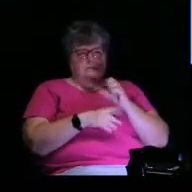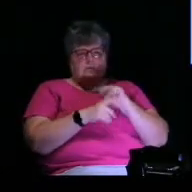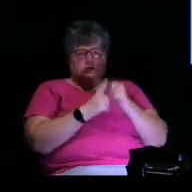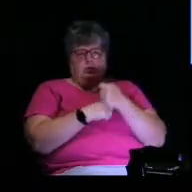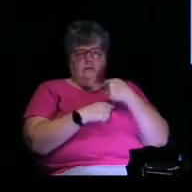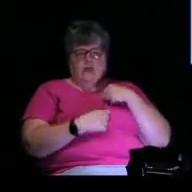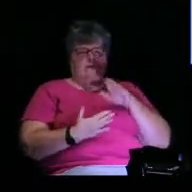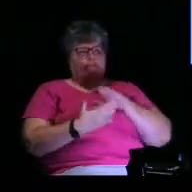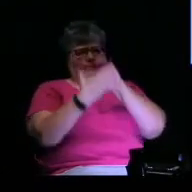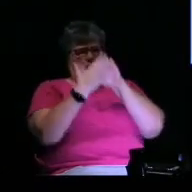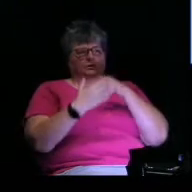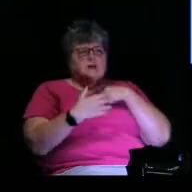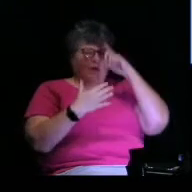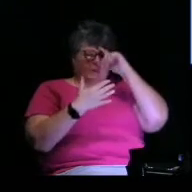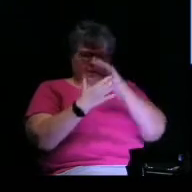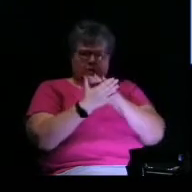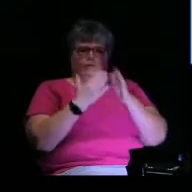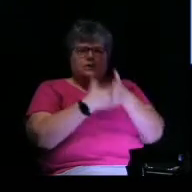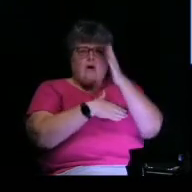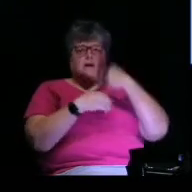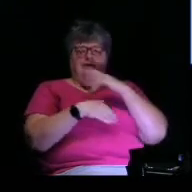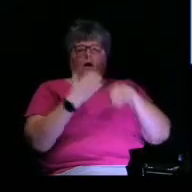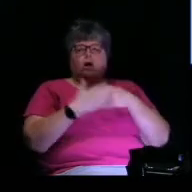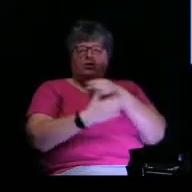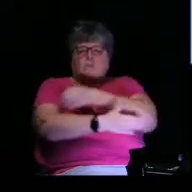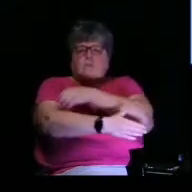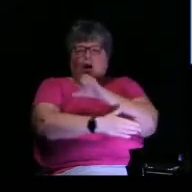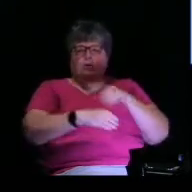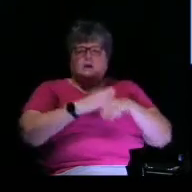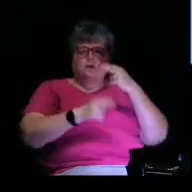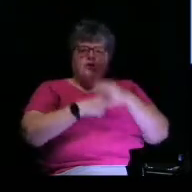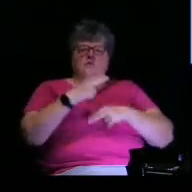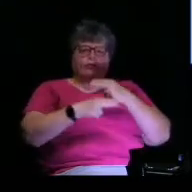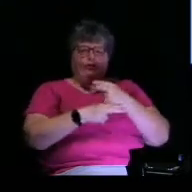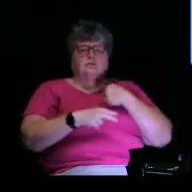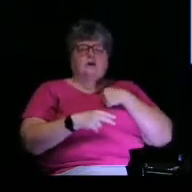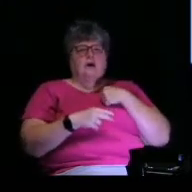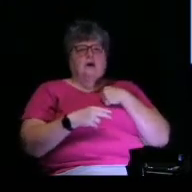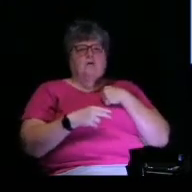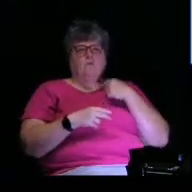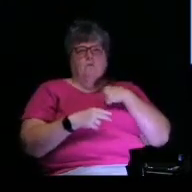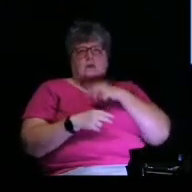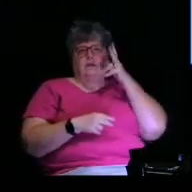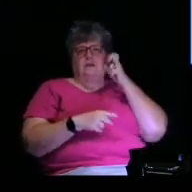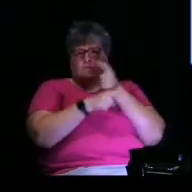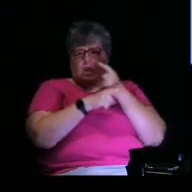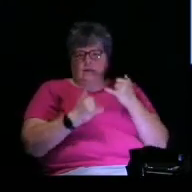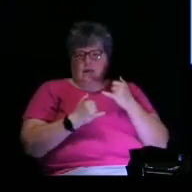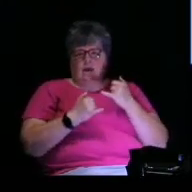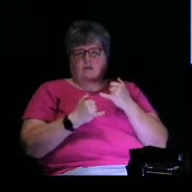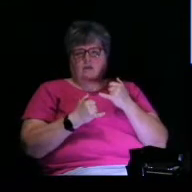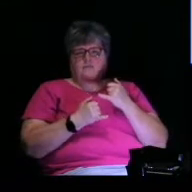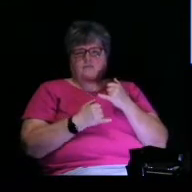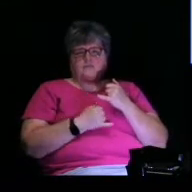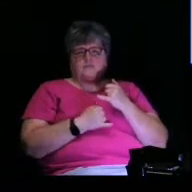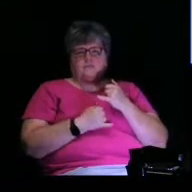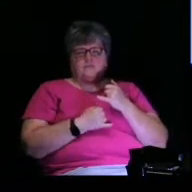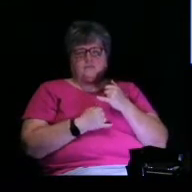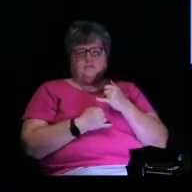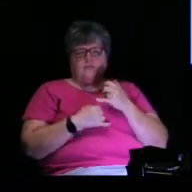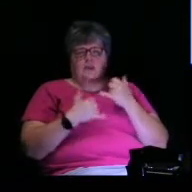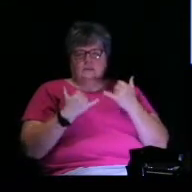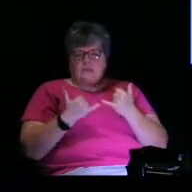believe that God has all the power in the universe. So today, right now, we listen very carefully to what I'm about to say.